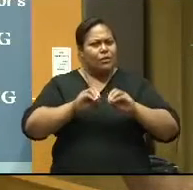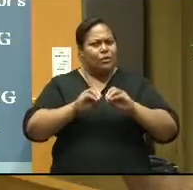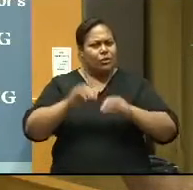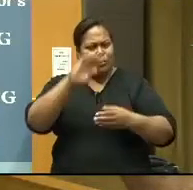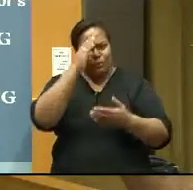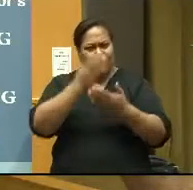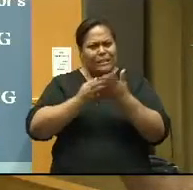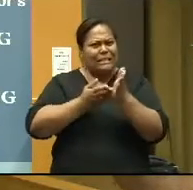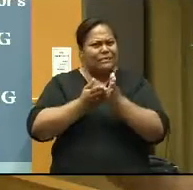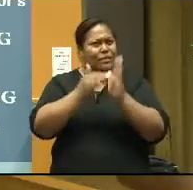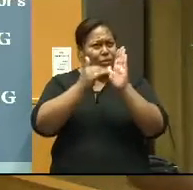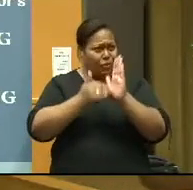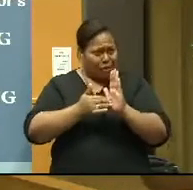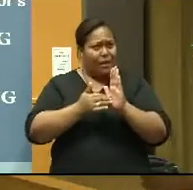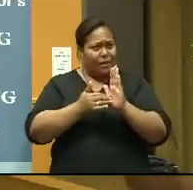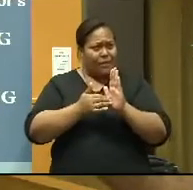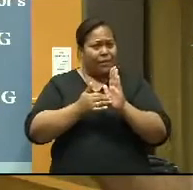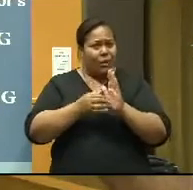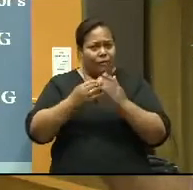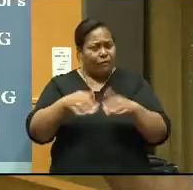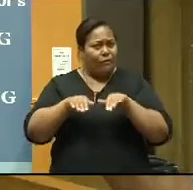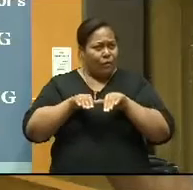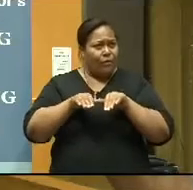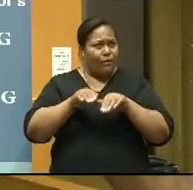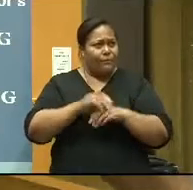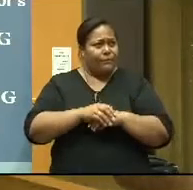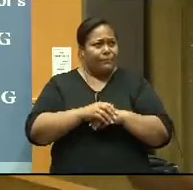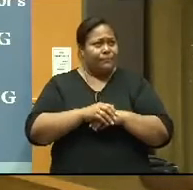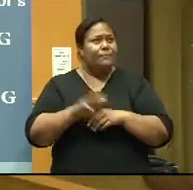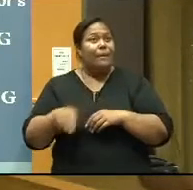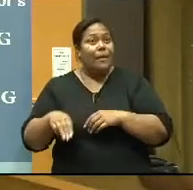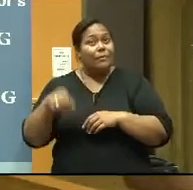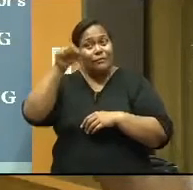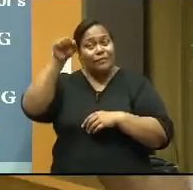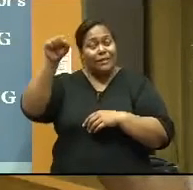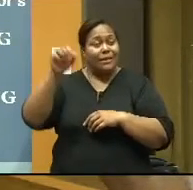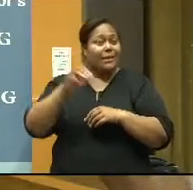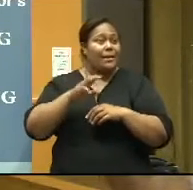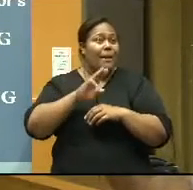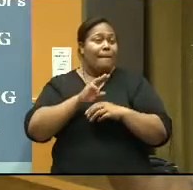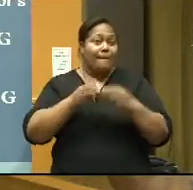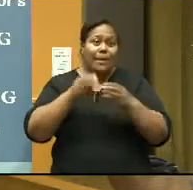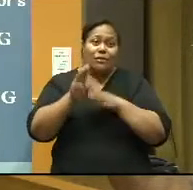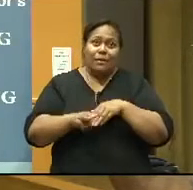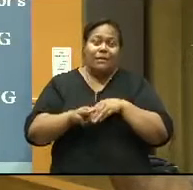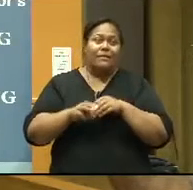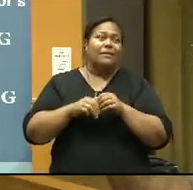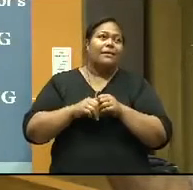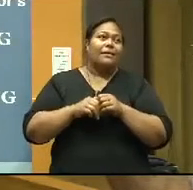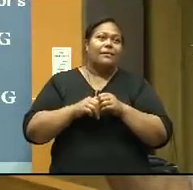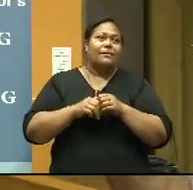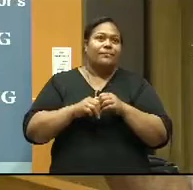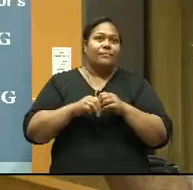Chair of the Forum, Professor Richard Cole, members of senior management, Pro Vice-Chancellor, Flexible